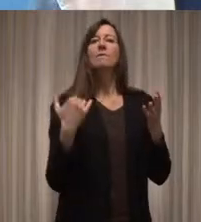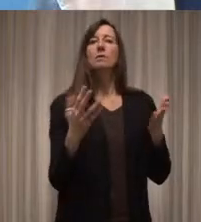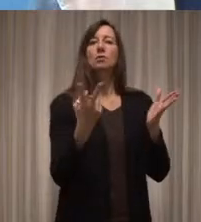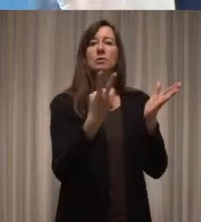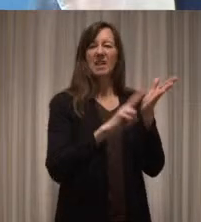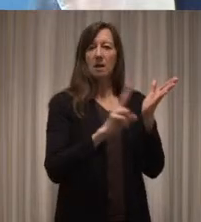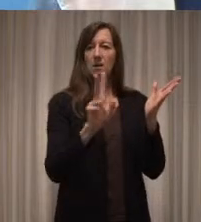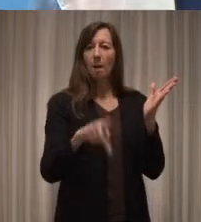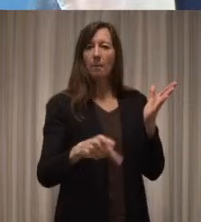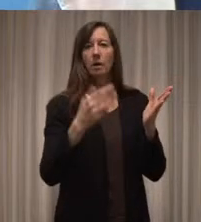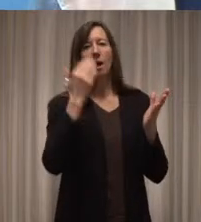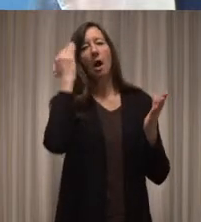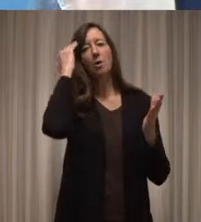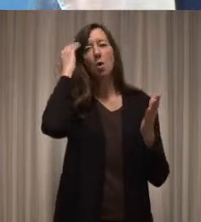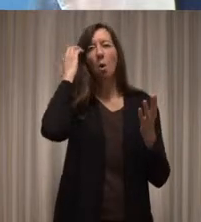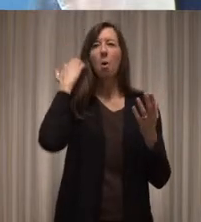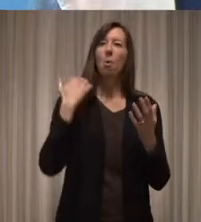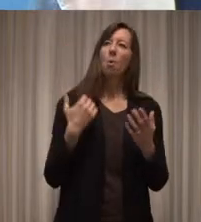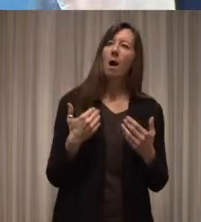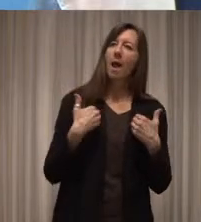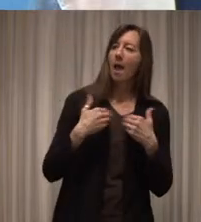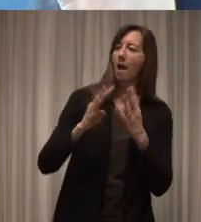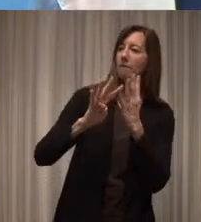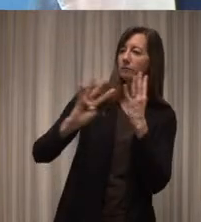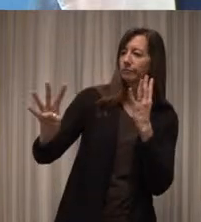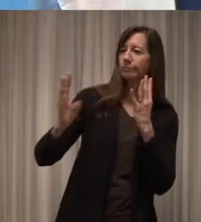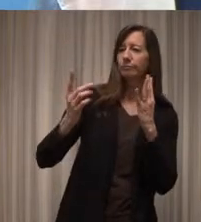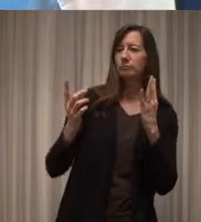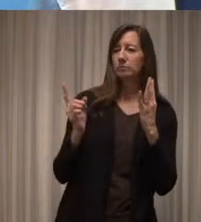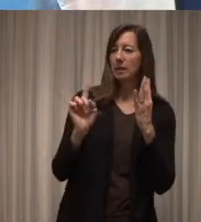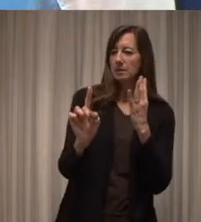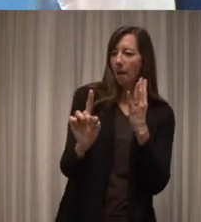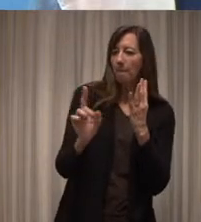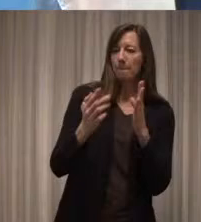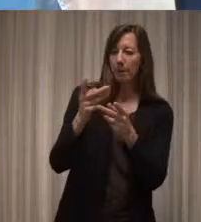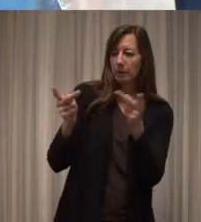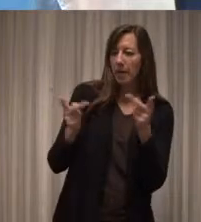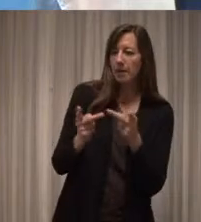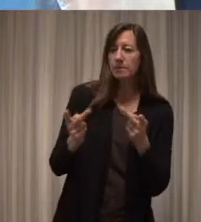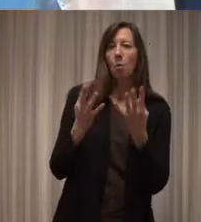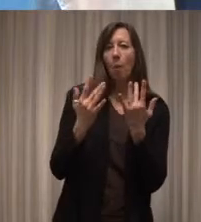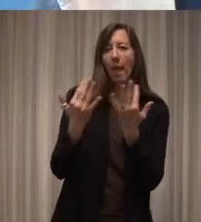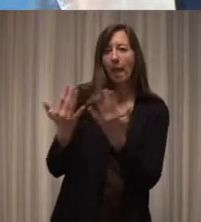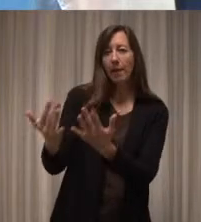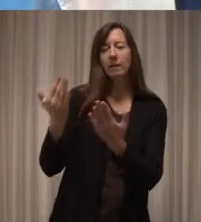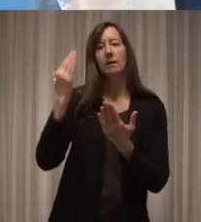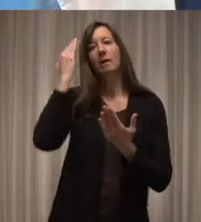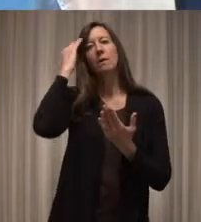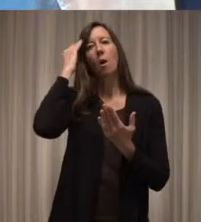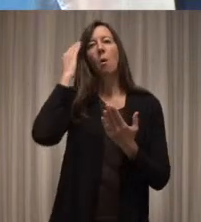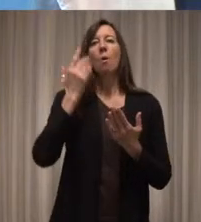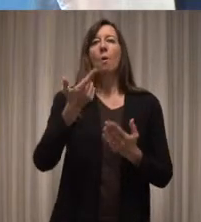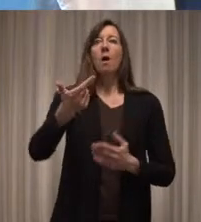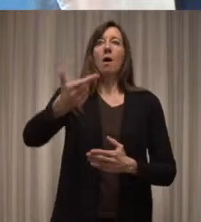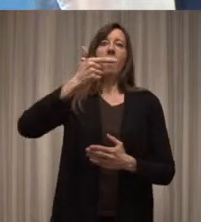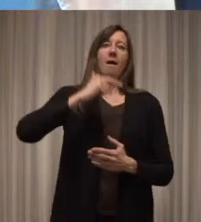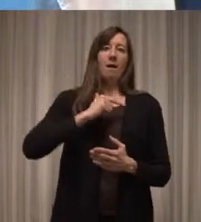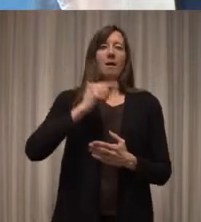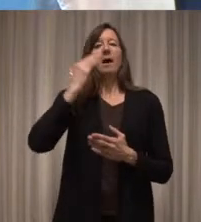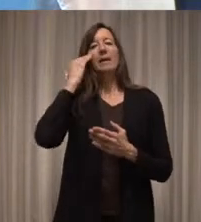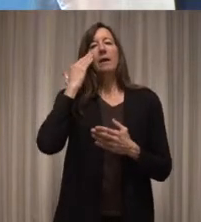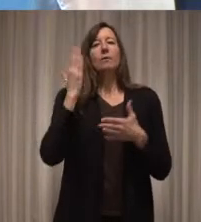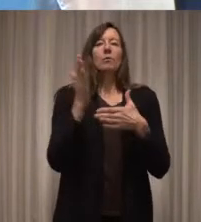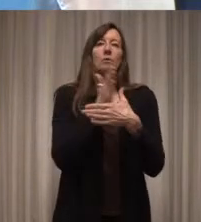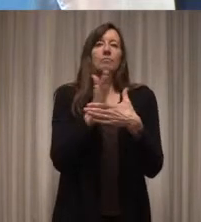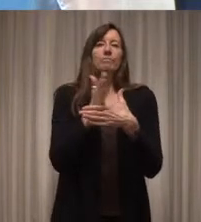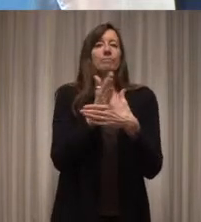place, and I generally know, if not an exact date, of course, I know roughly where I fit in the relative order of